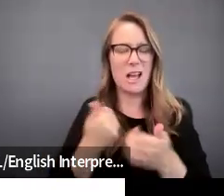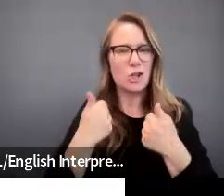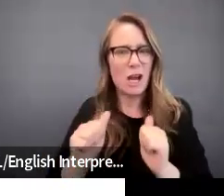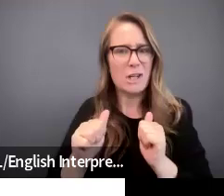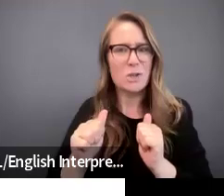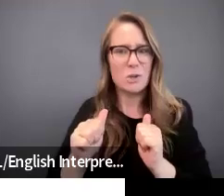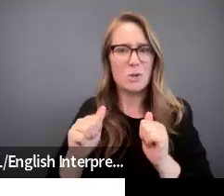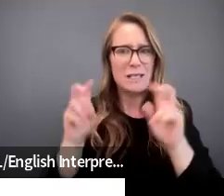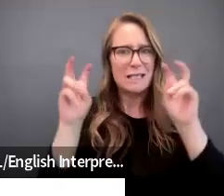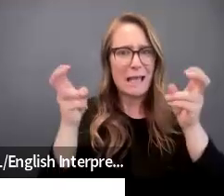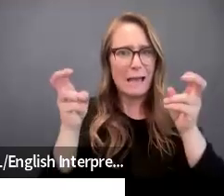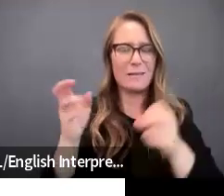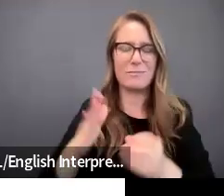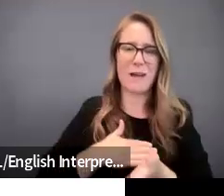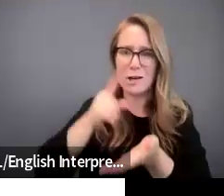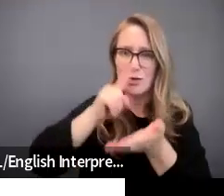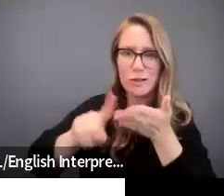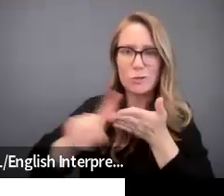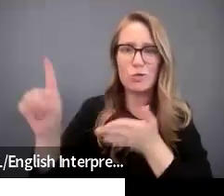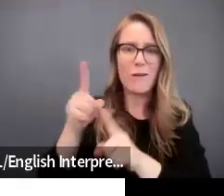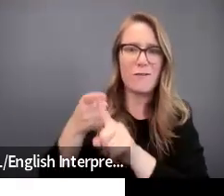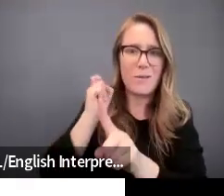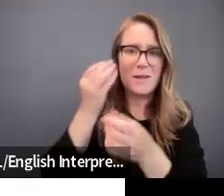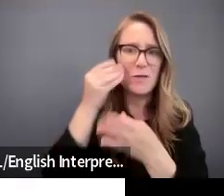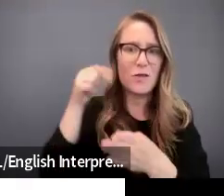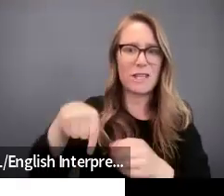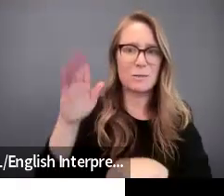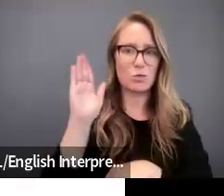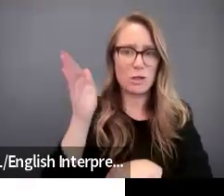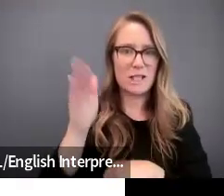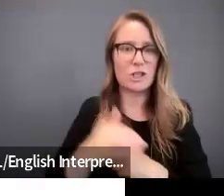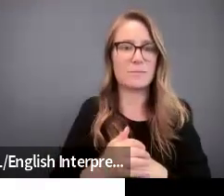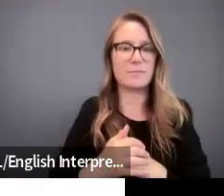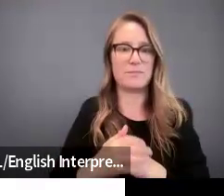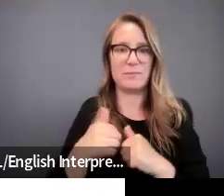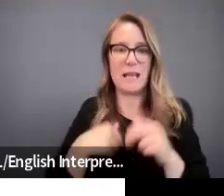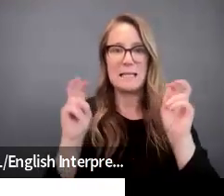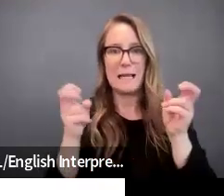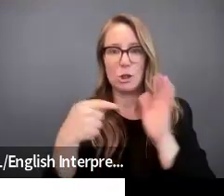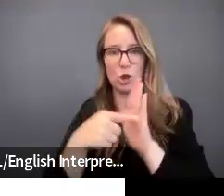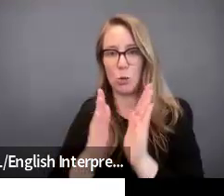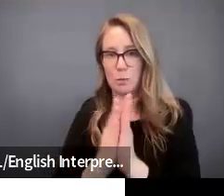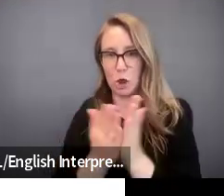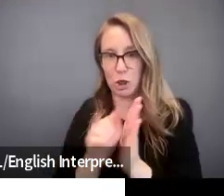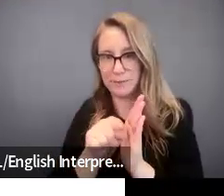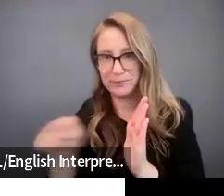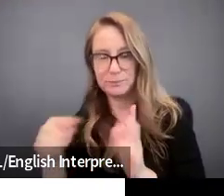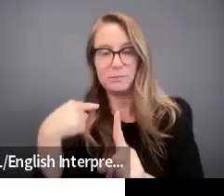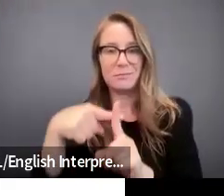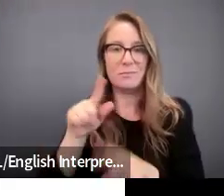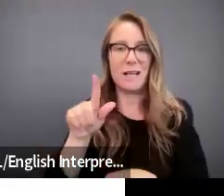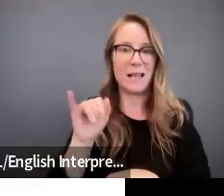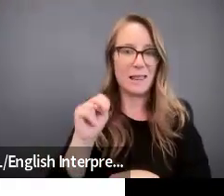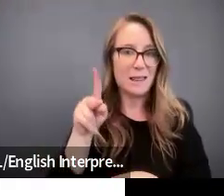I did the research for the information on this presentation. So here I show the book as well as the links.